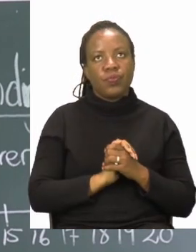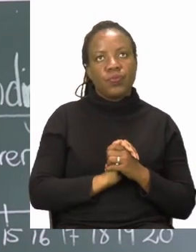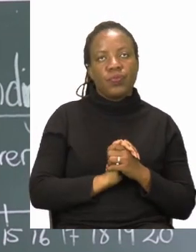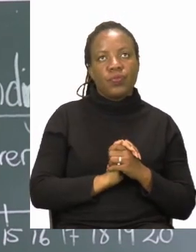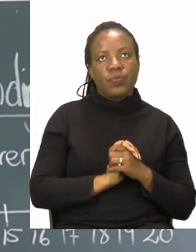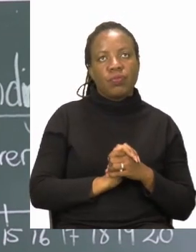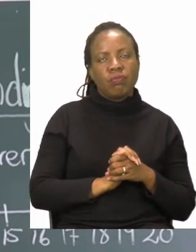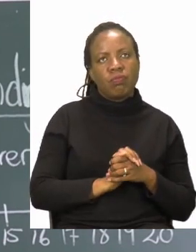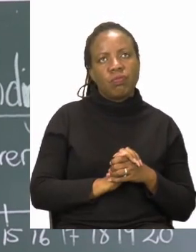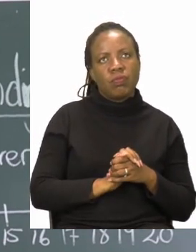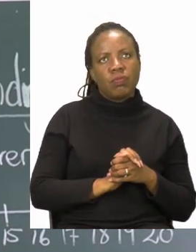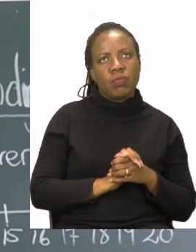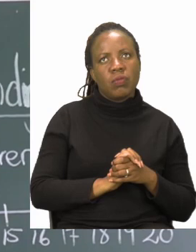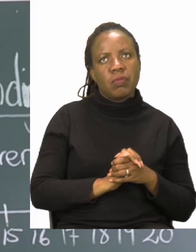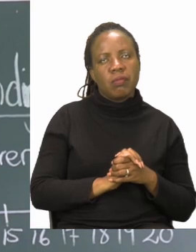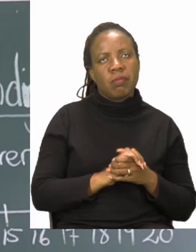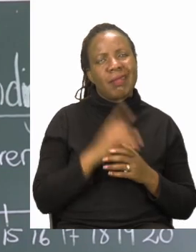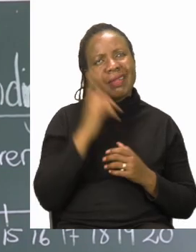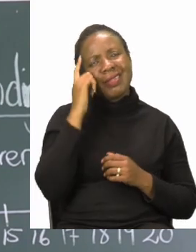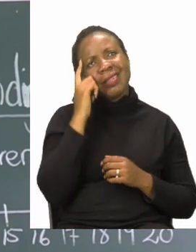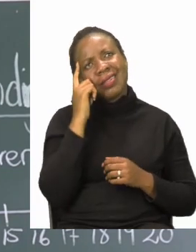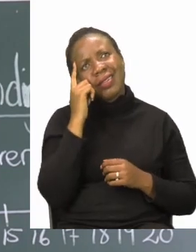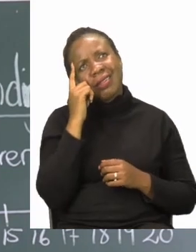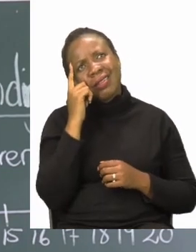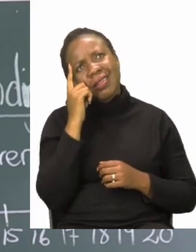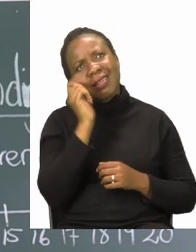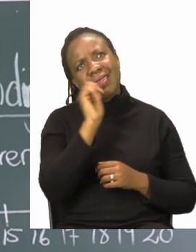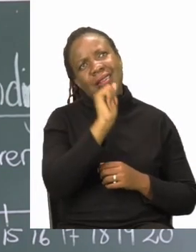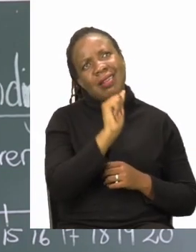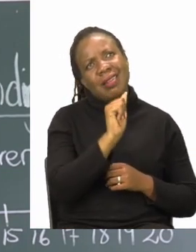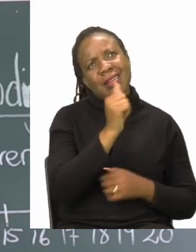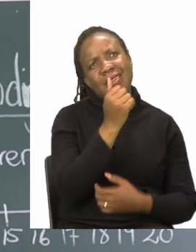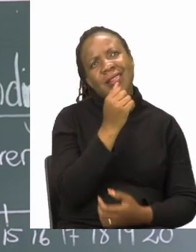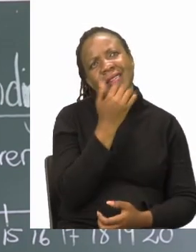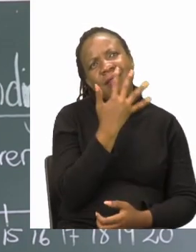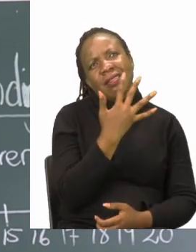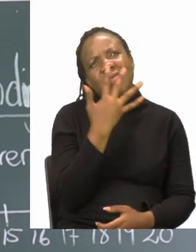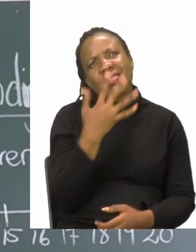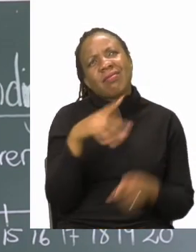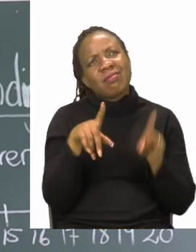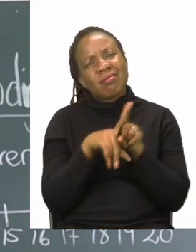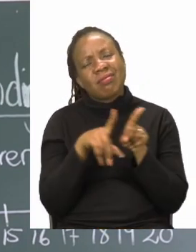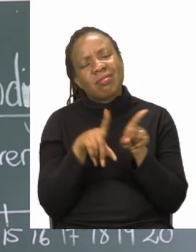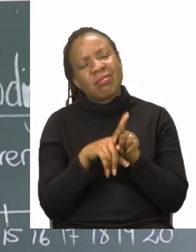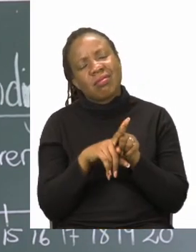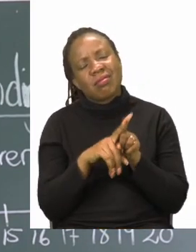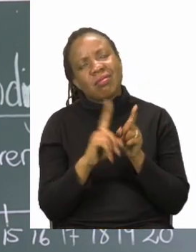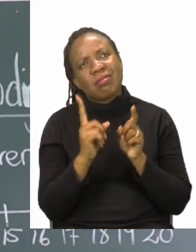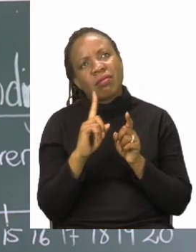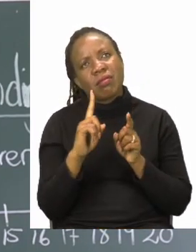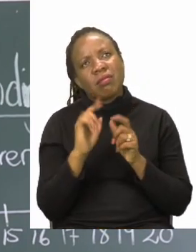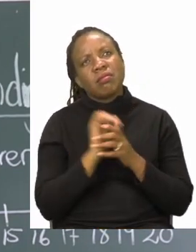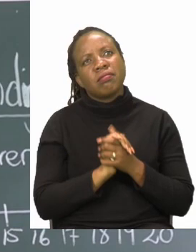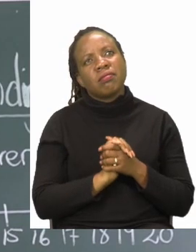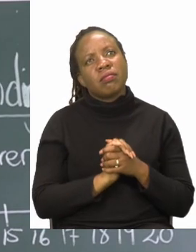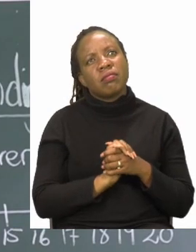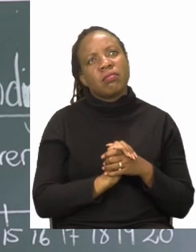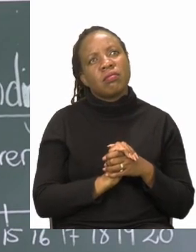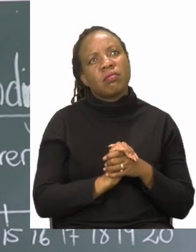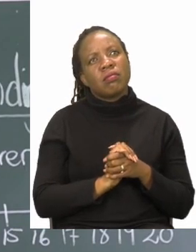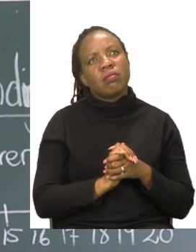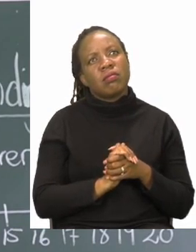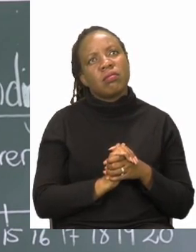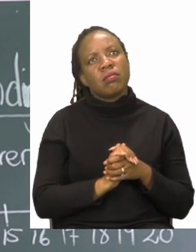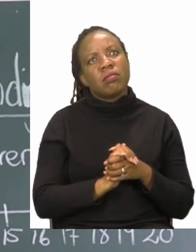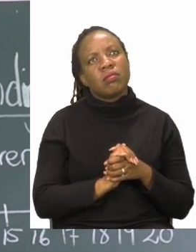you think we will say here for the number 55? I'm going to write it down for